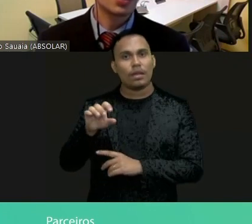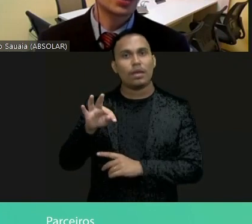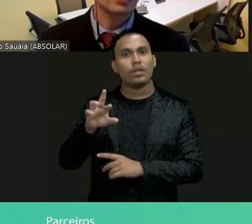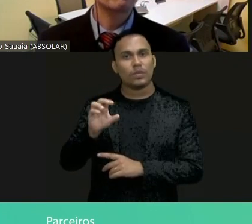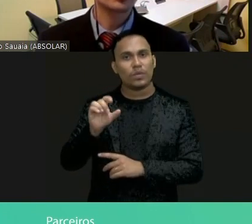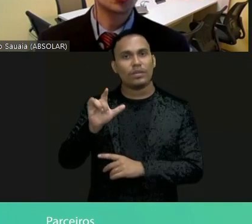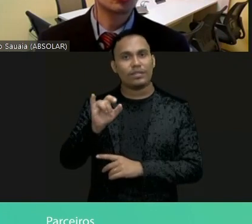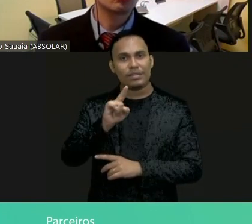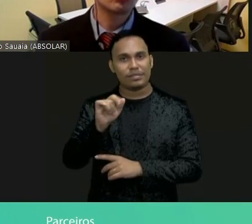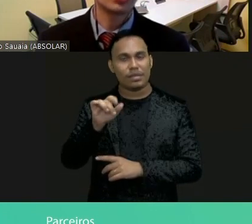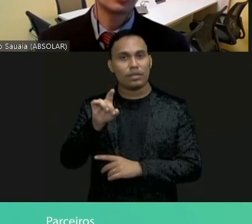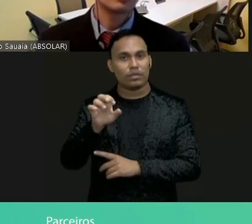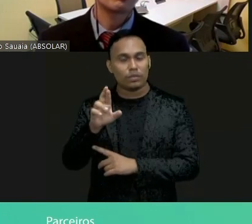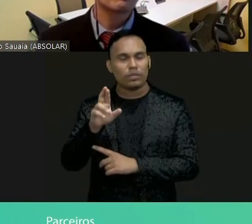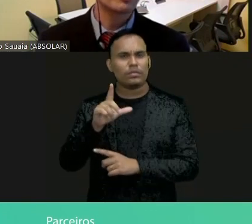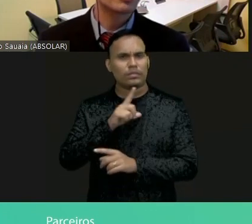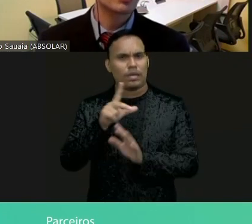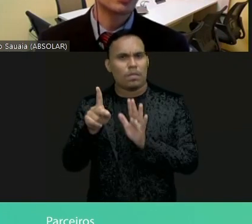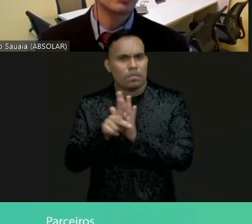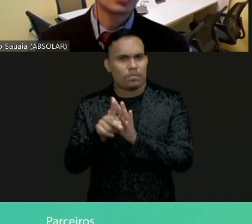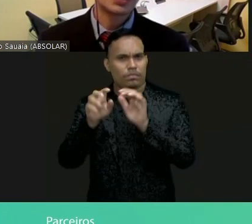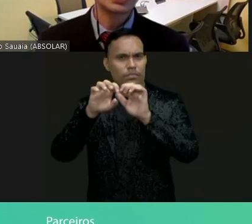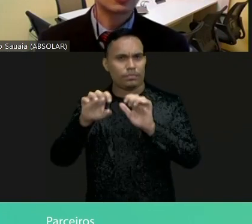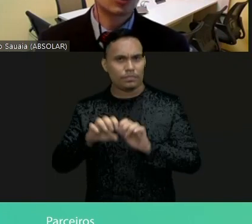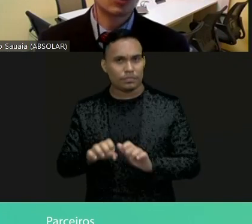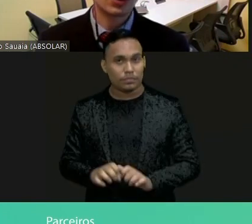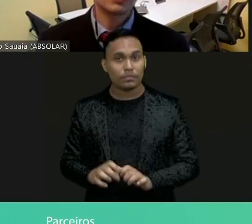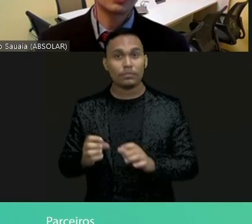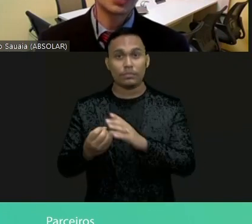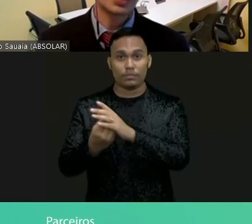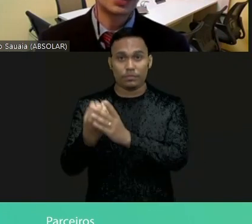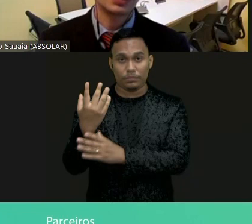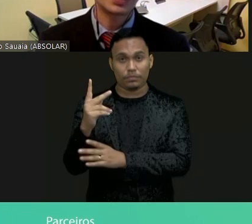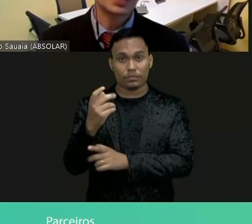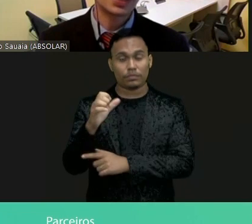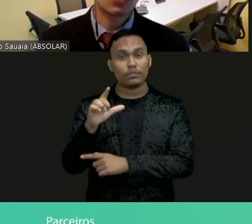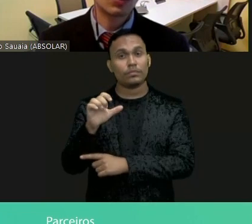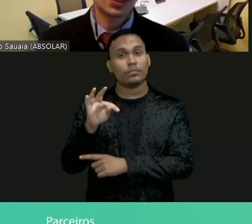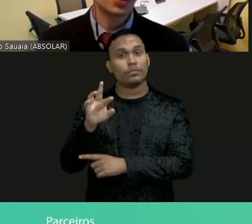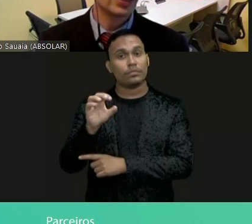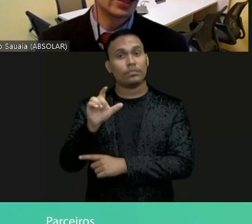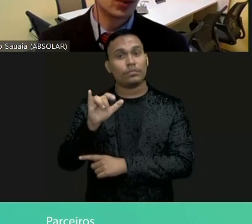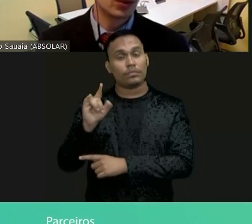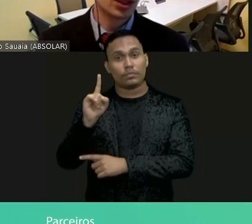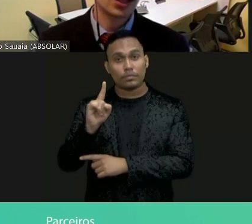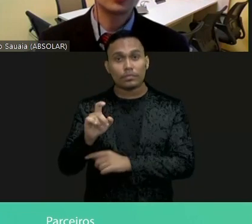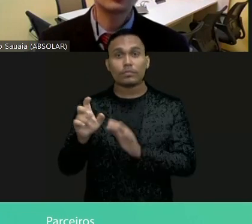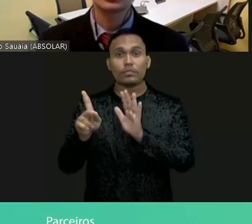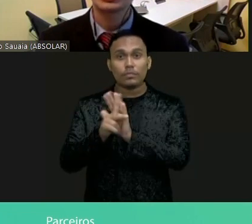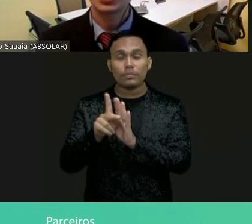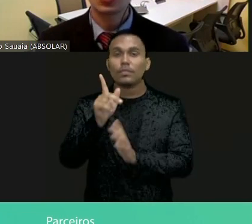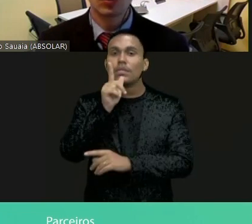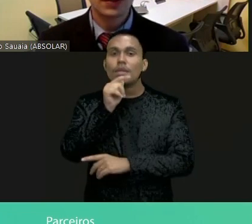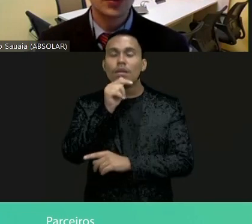acquisition of the system, the infrastructure to do electrolysis of the